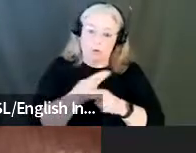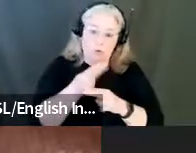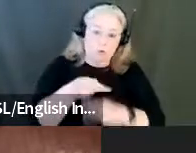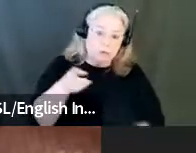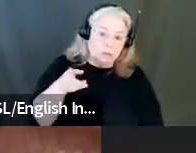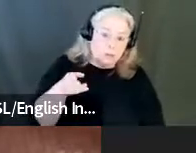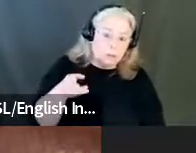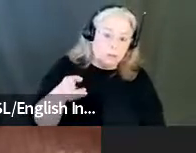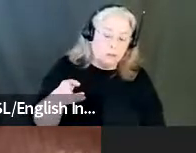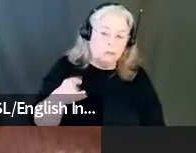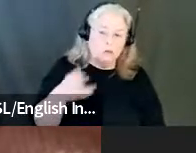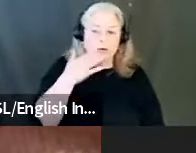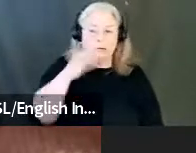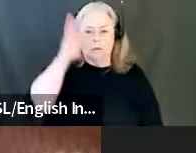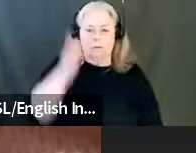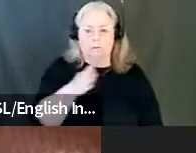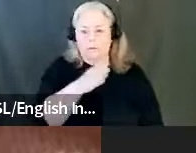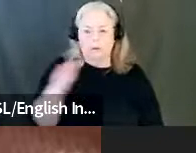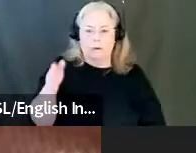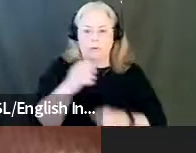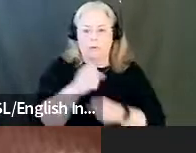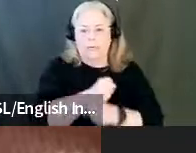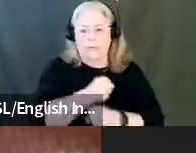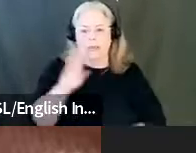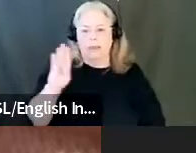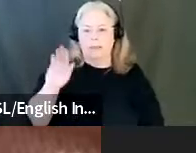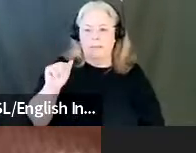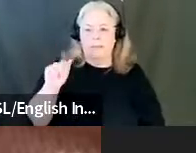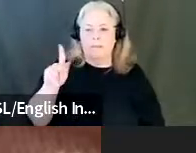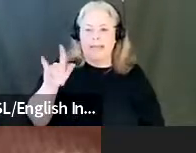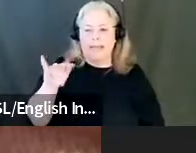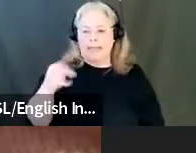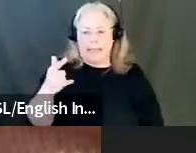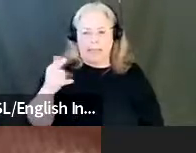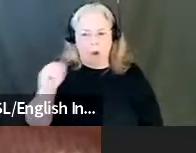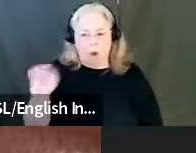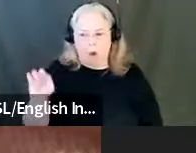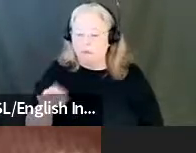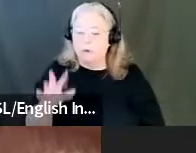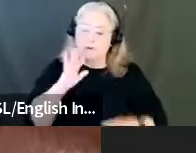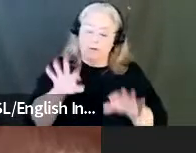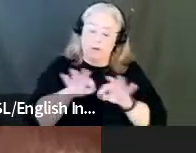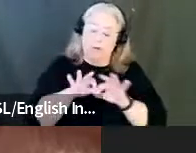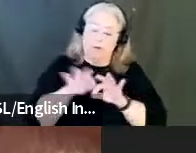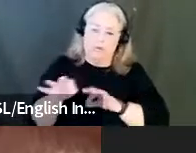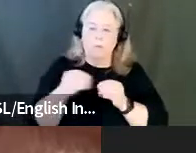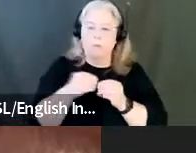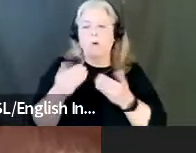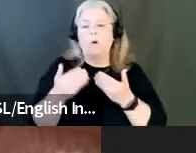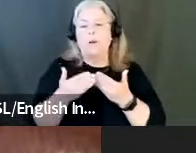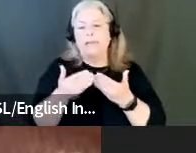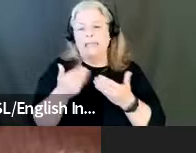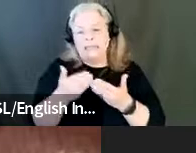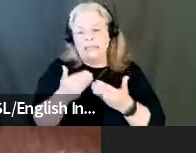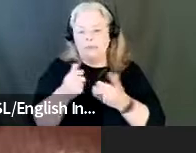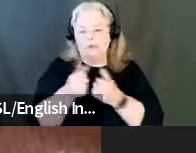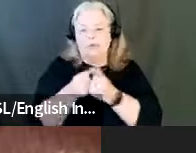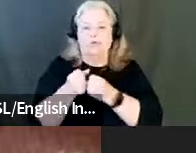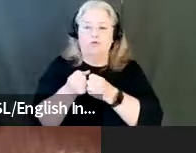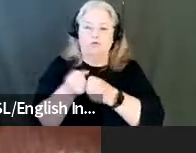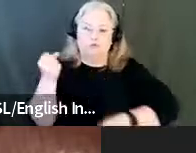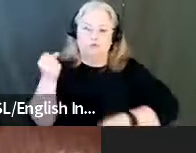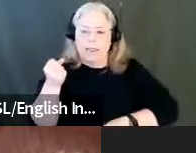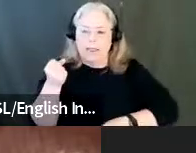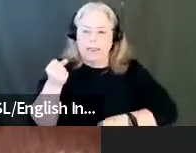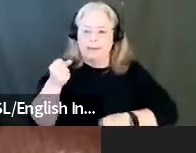scissors, then good luck with trying to get the backing off. It's so much easier by tearing it because then you stretch the plastic to make it